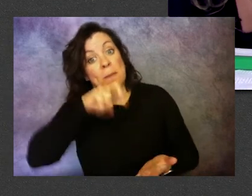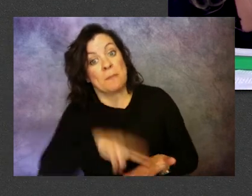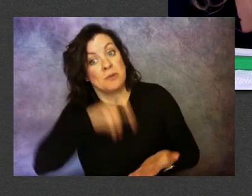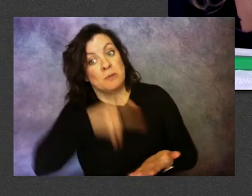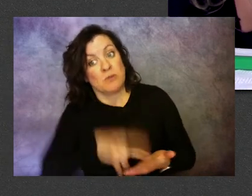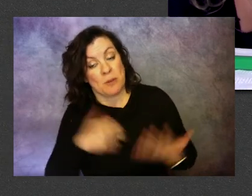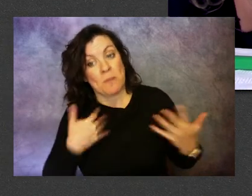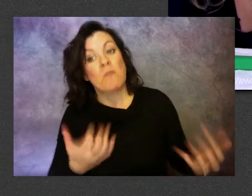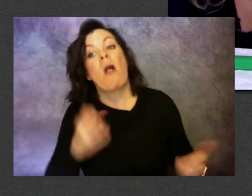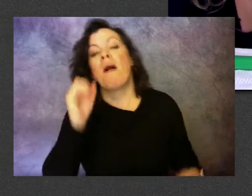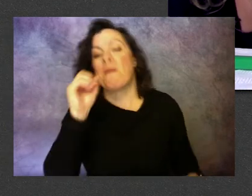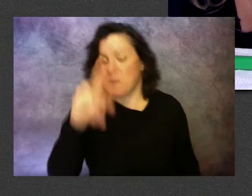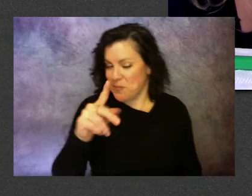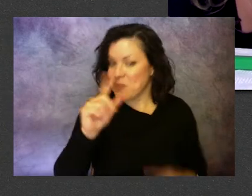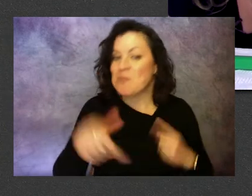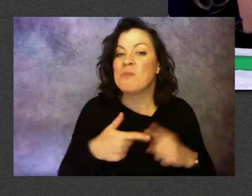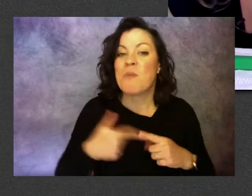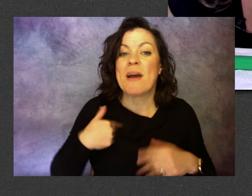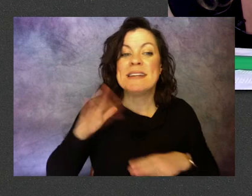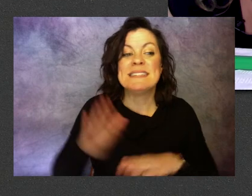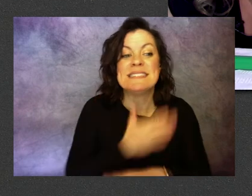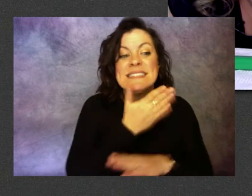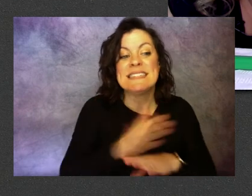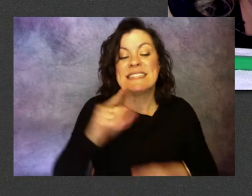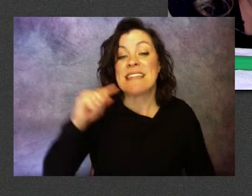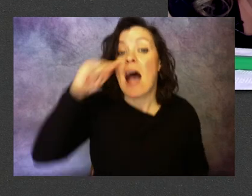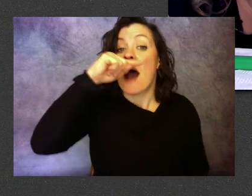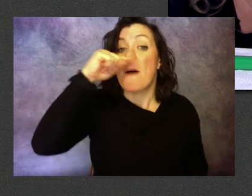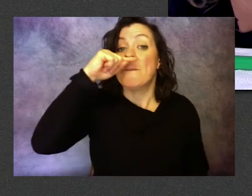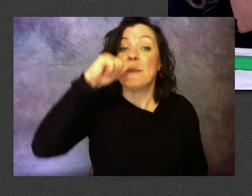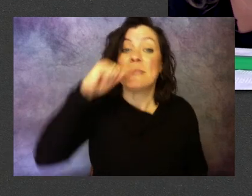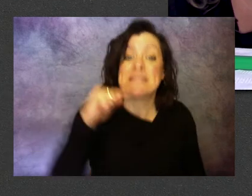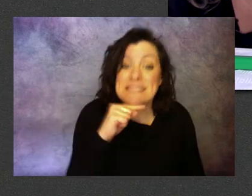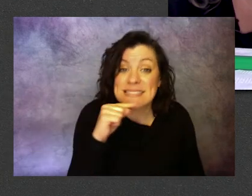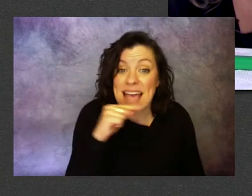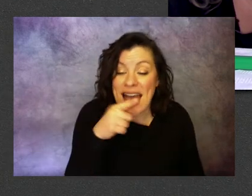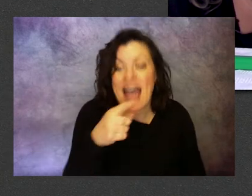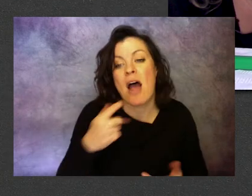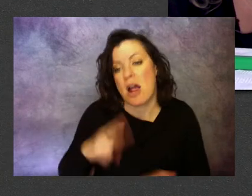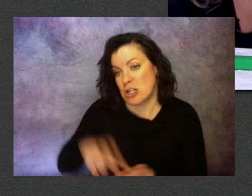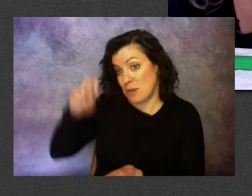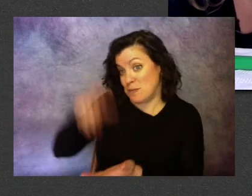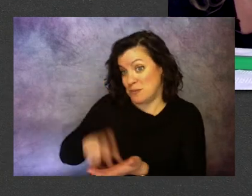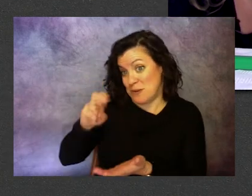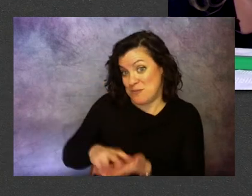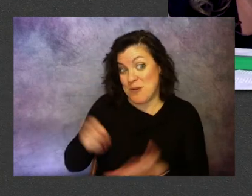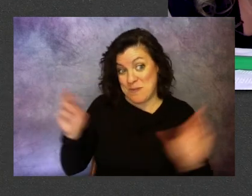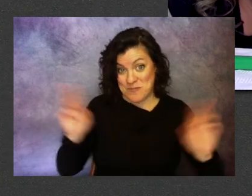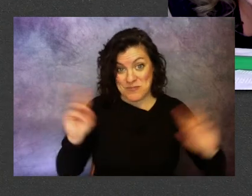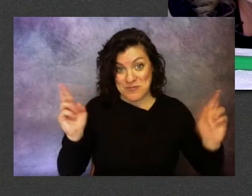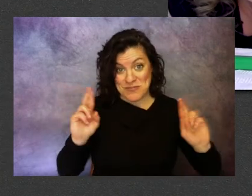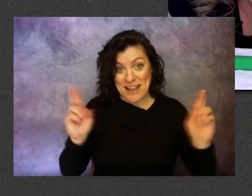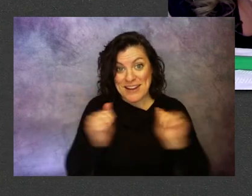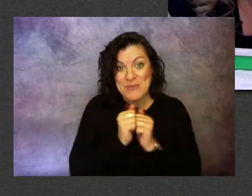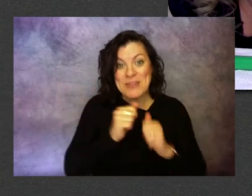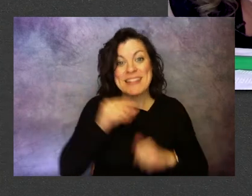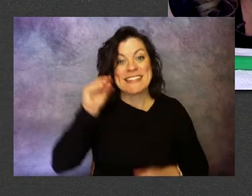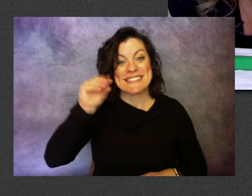where it says up and down and all around, could you jump up and down and all around with Rexy? Are you ready? Stand